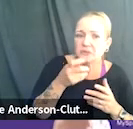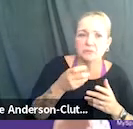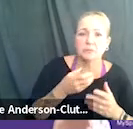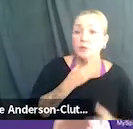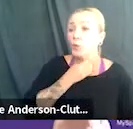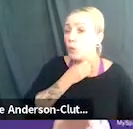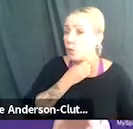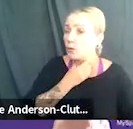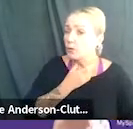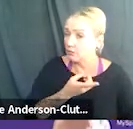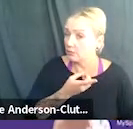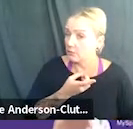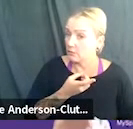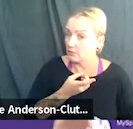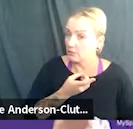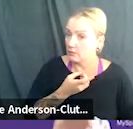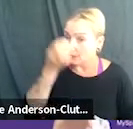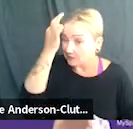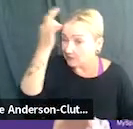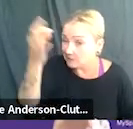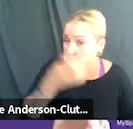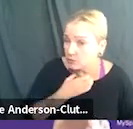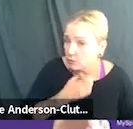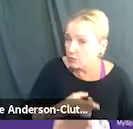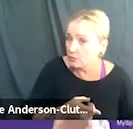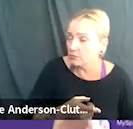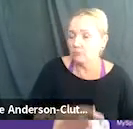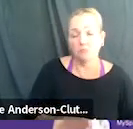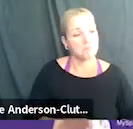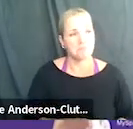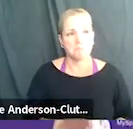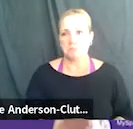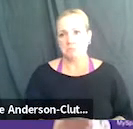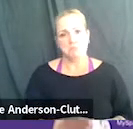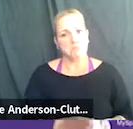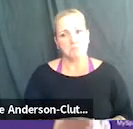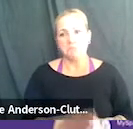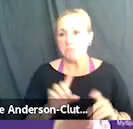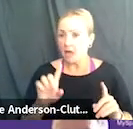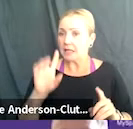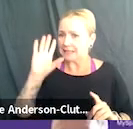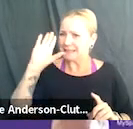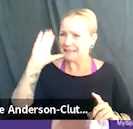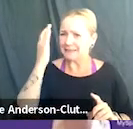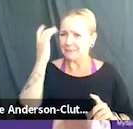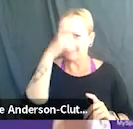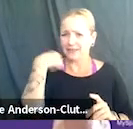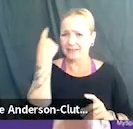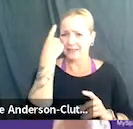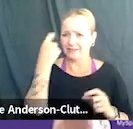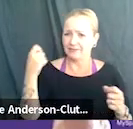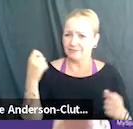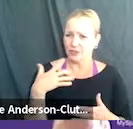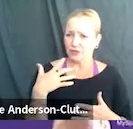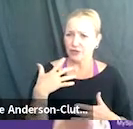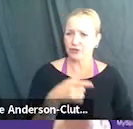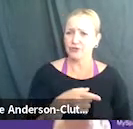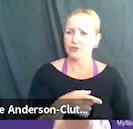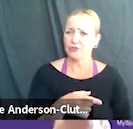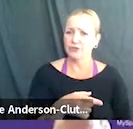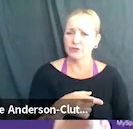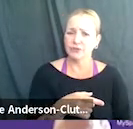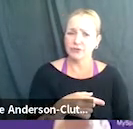kind of freezing occurred with almost every single activity that he was involved with. And it happened at school up until schools closed in